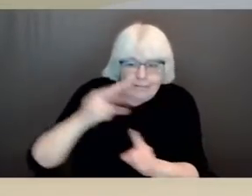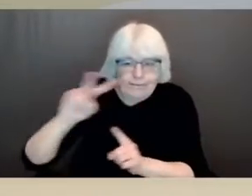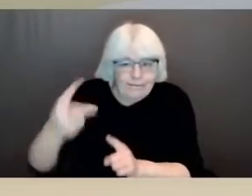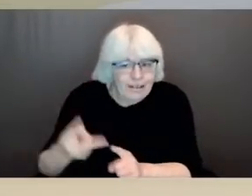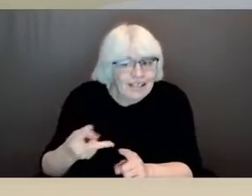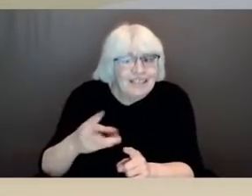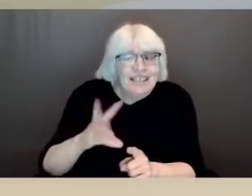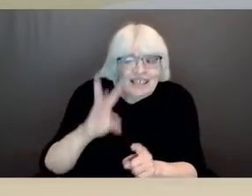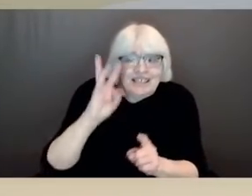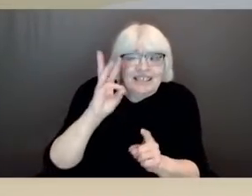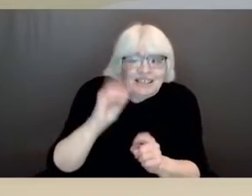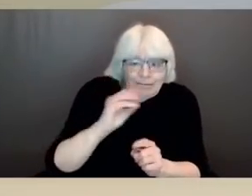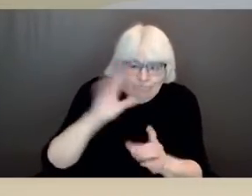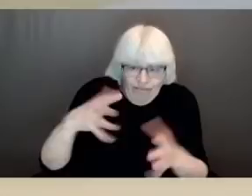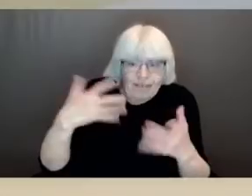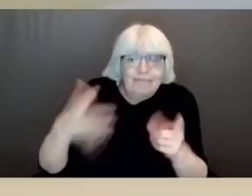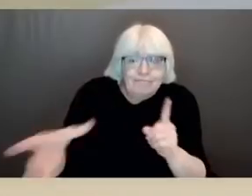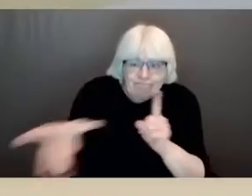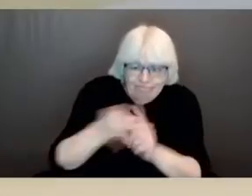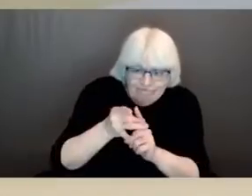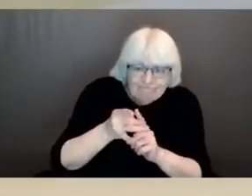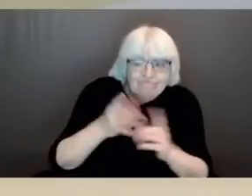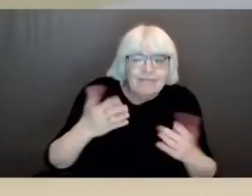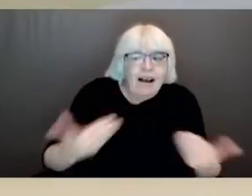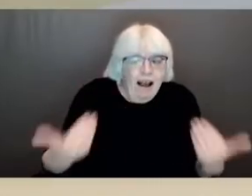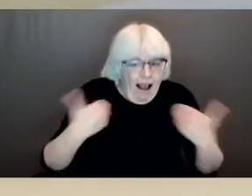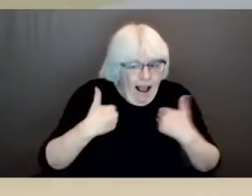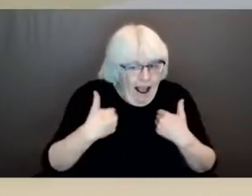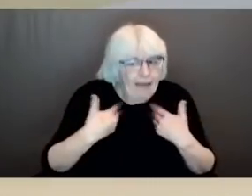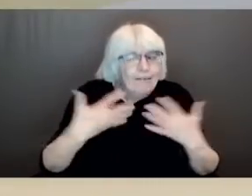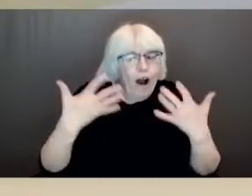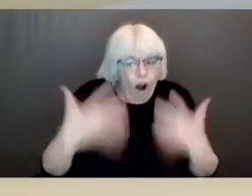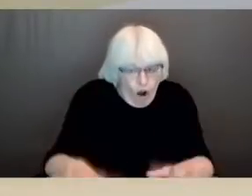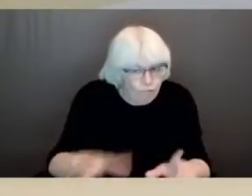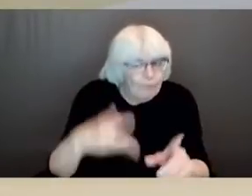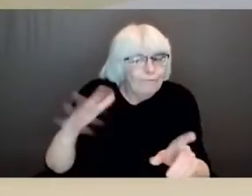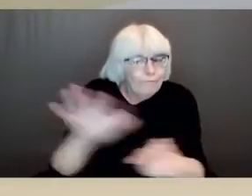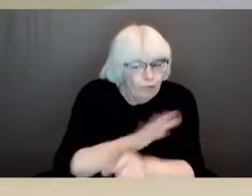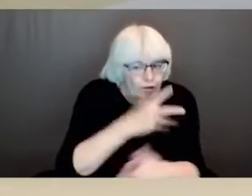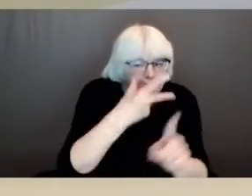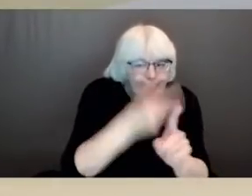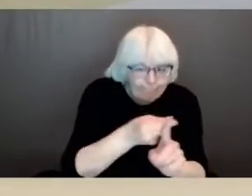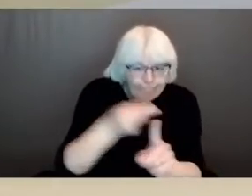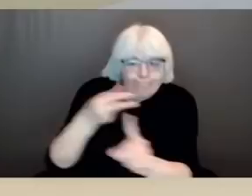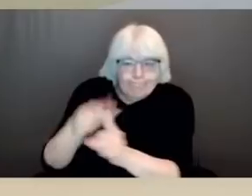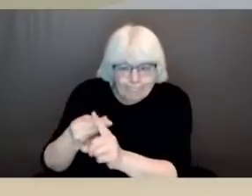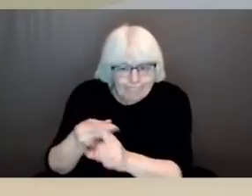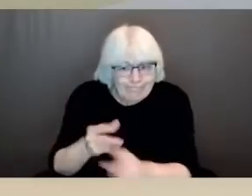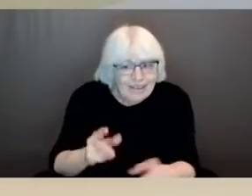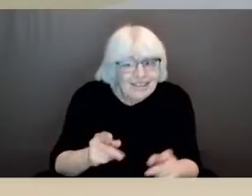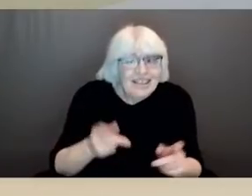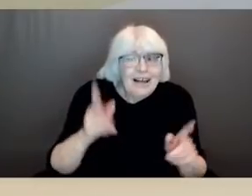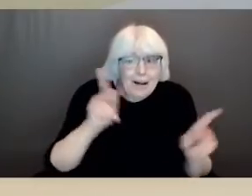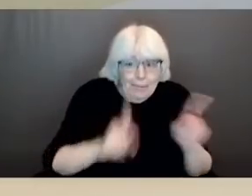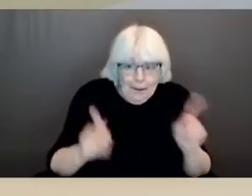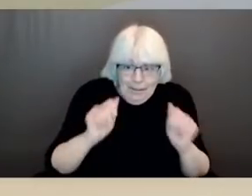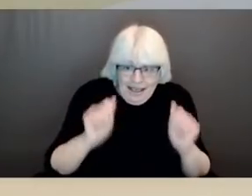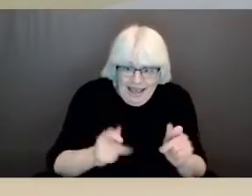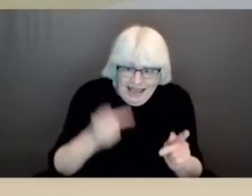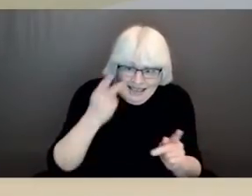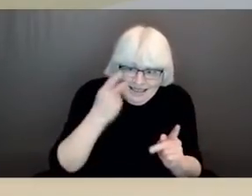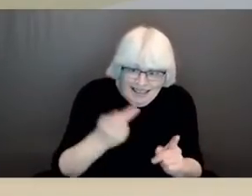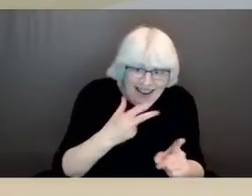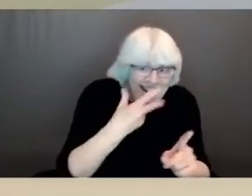vaccinated. It is not surprising that we are experiencing breakthrough cases. While the vaccine is